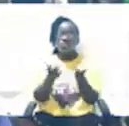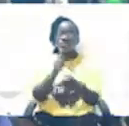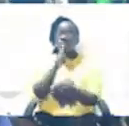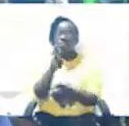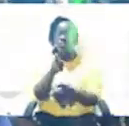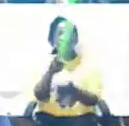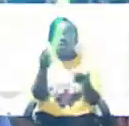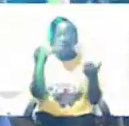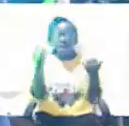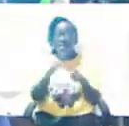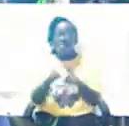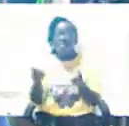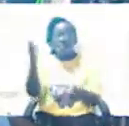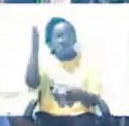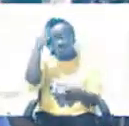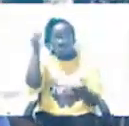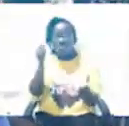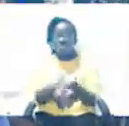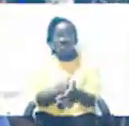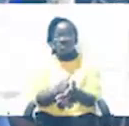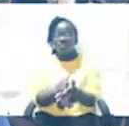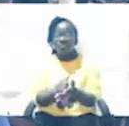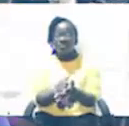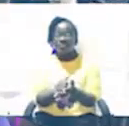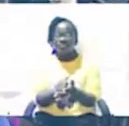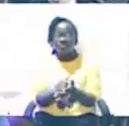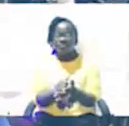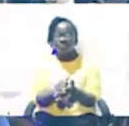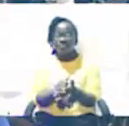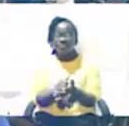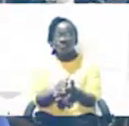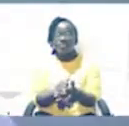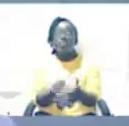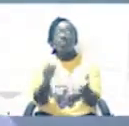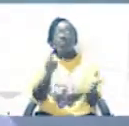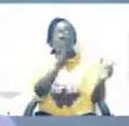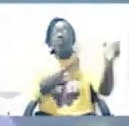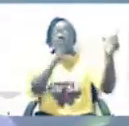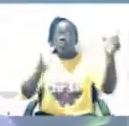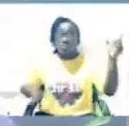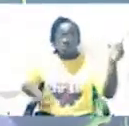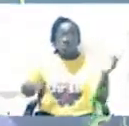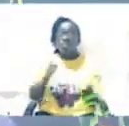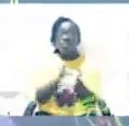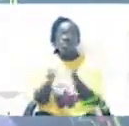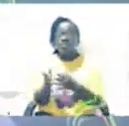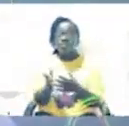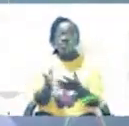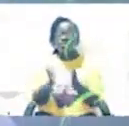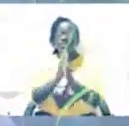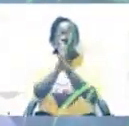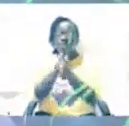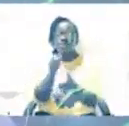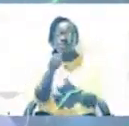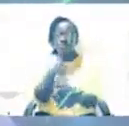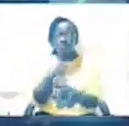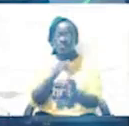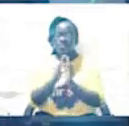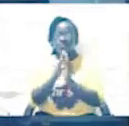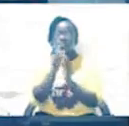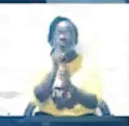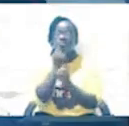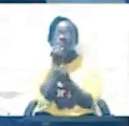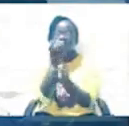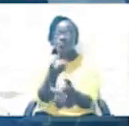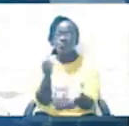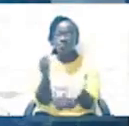what? I have a message for you tonight. Me wa sembi ma when you mray. The Lord Jesus has asked me to come and inform you tonight that Lazarus will